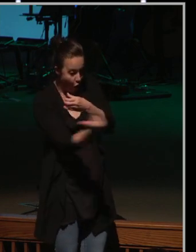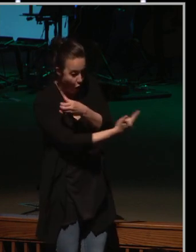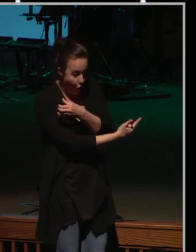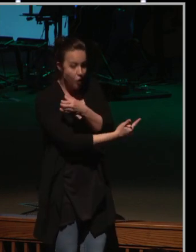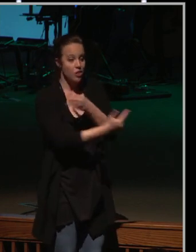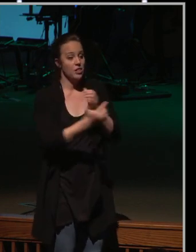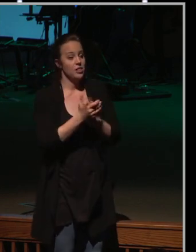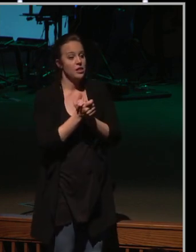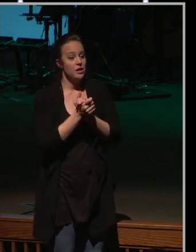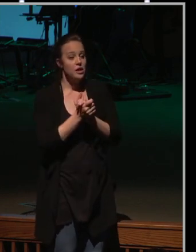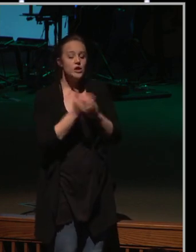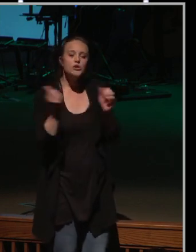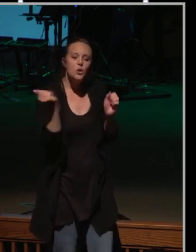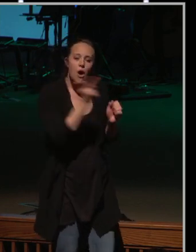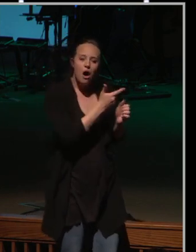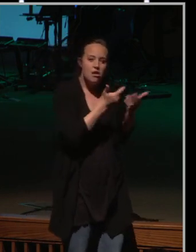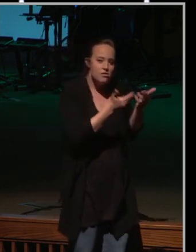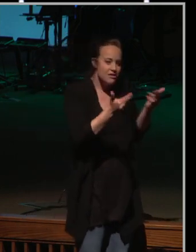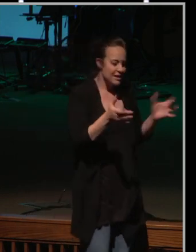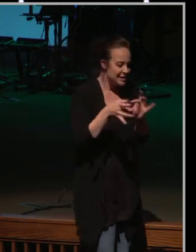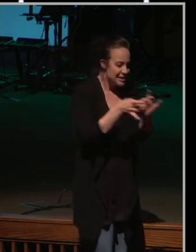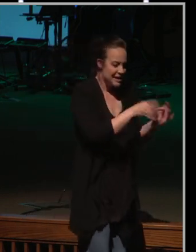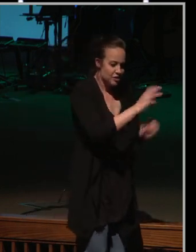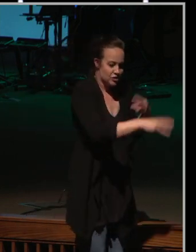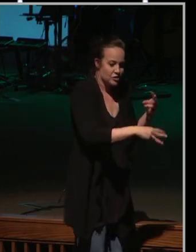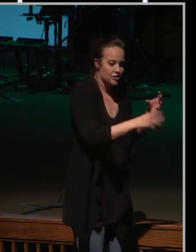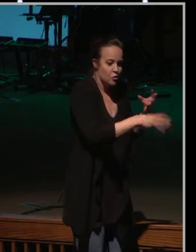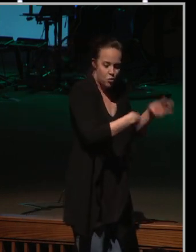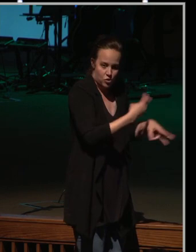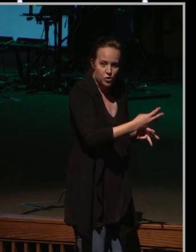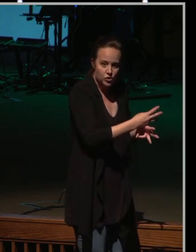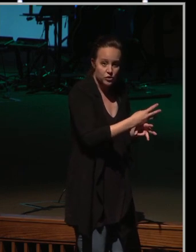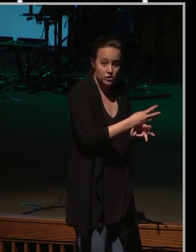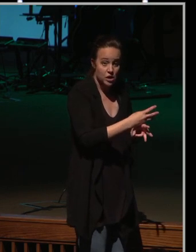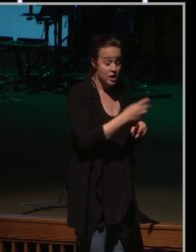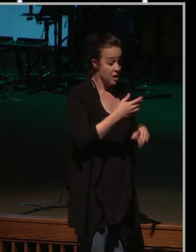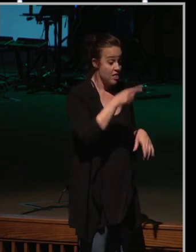tend to divide us, and fight for unity in the body of Christ.